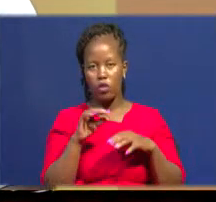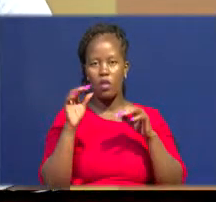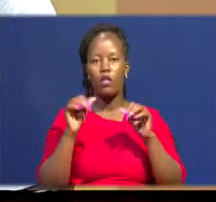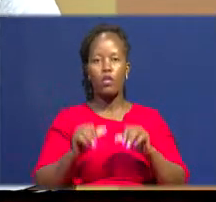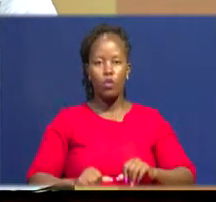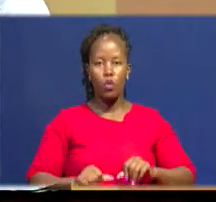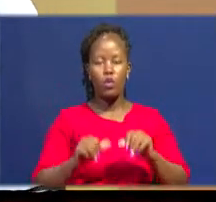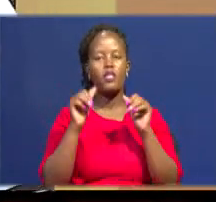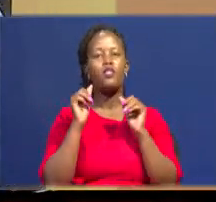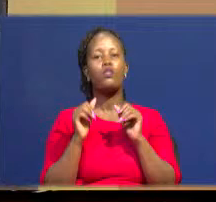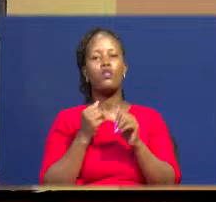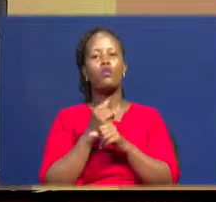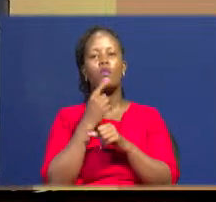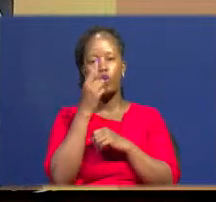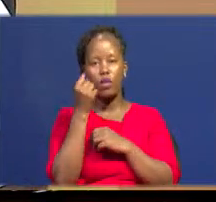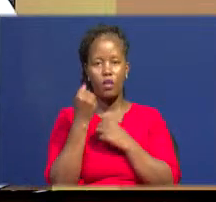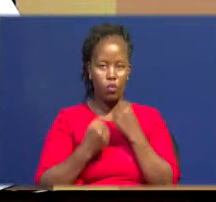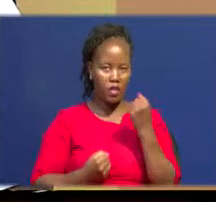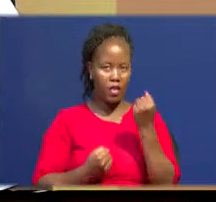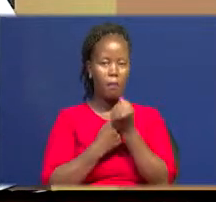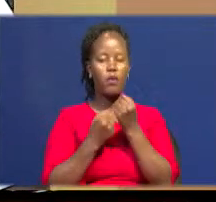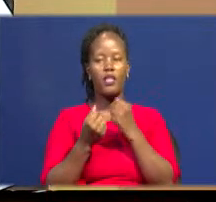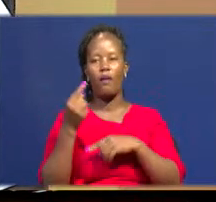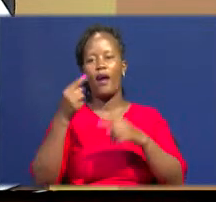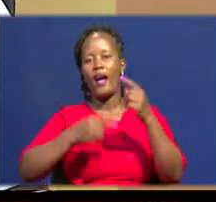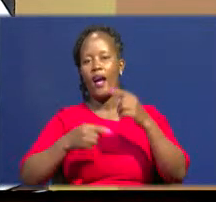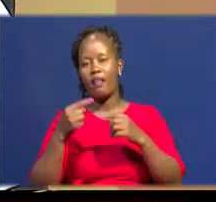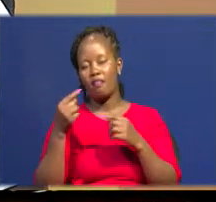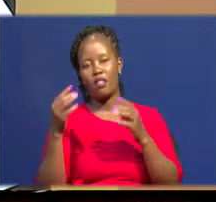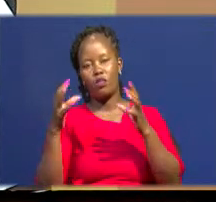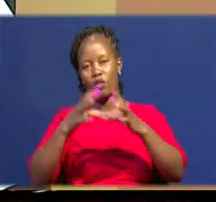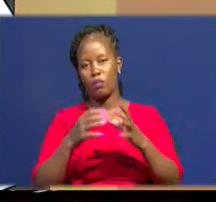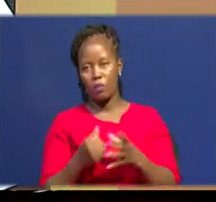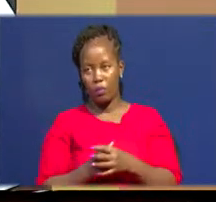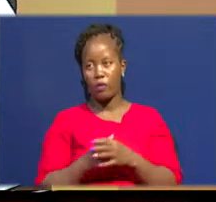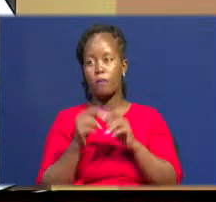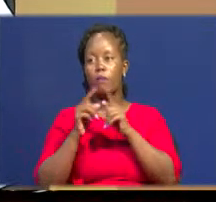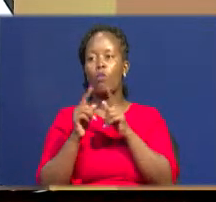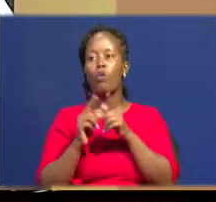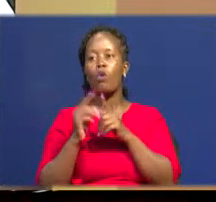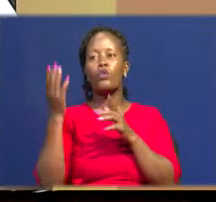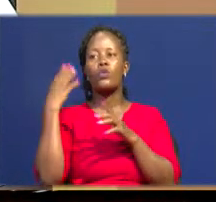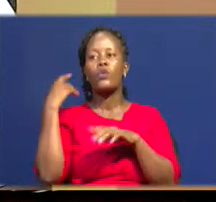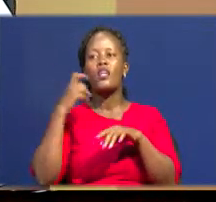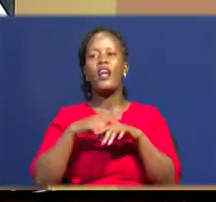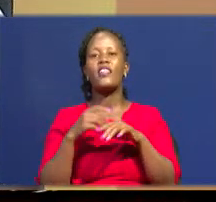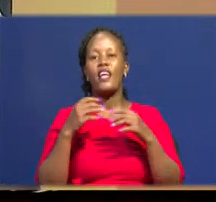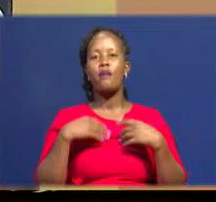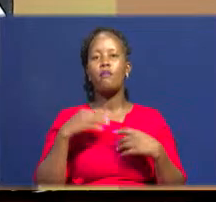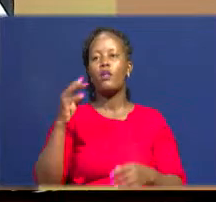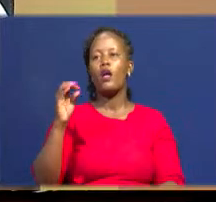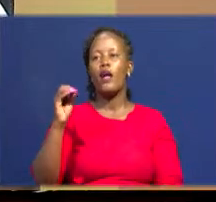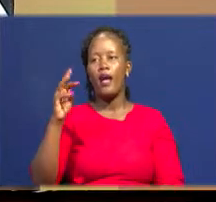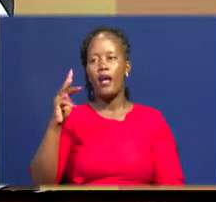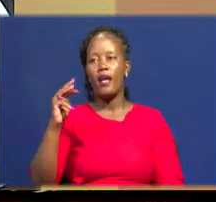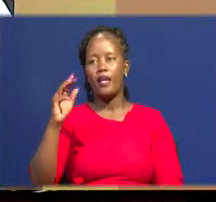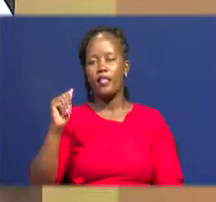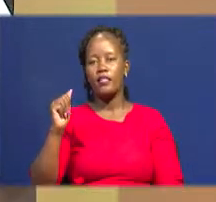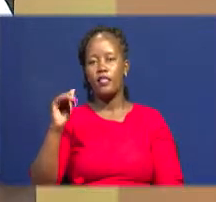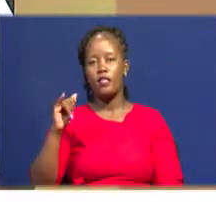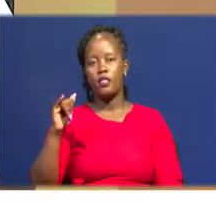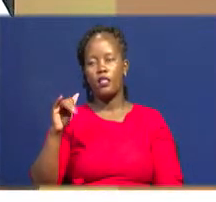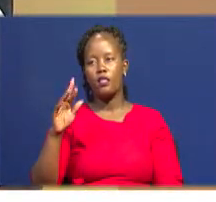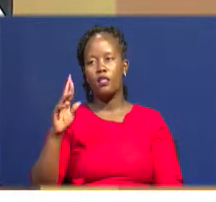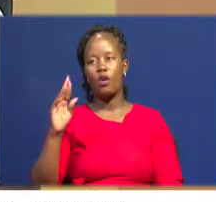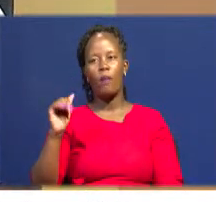rallying each other so that we can go and support our athletes. And just having even, like last time we had Ferdinand Omanyala there, who was such a big, I